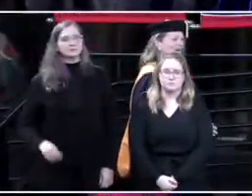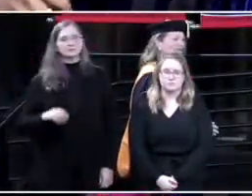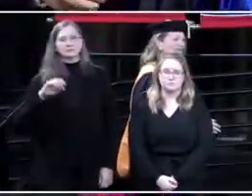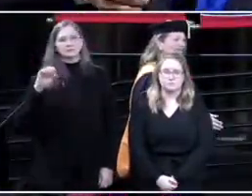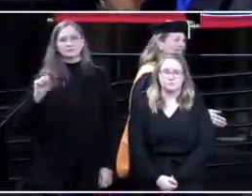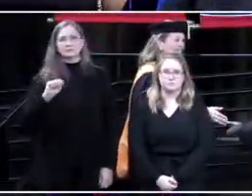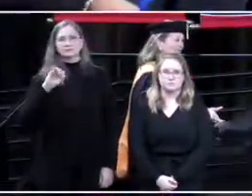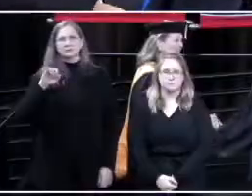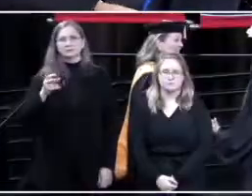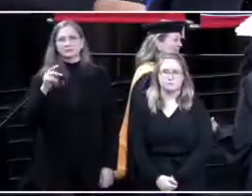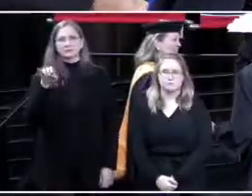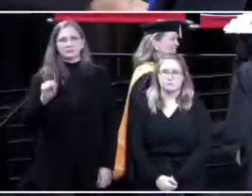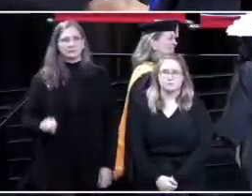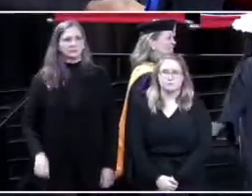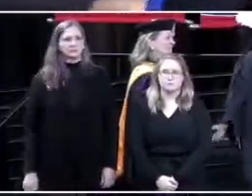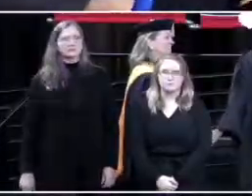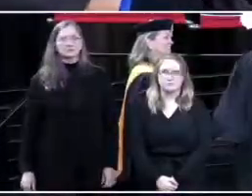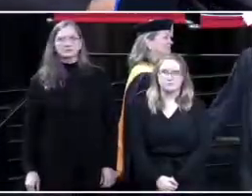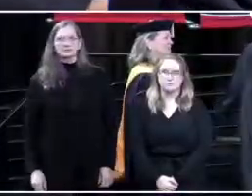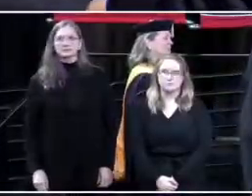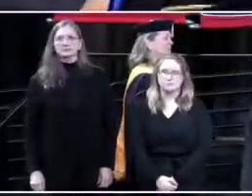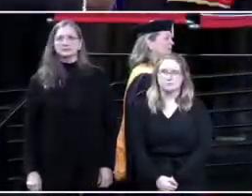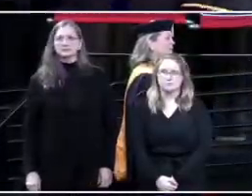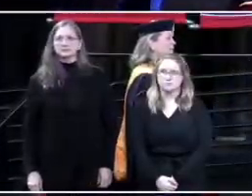Shenghun Zhou,